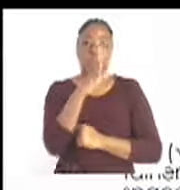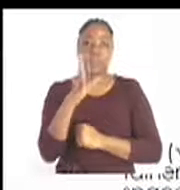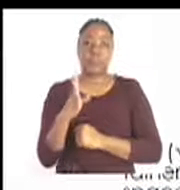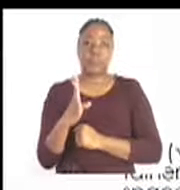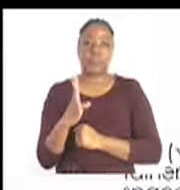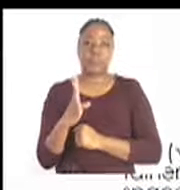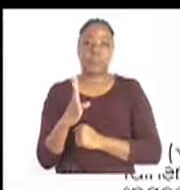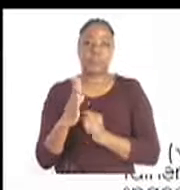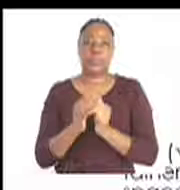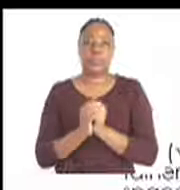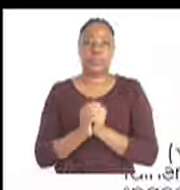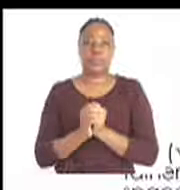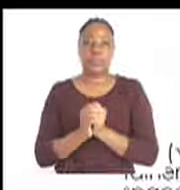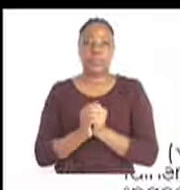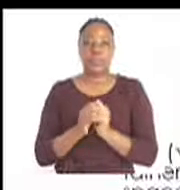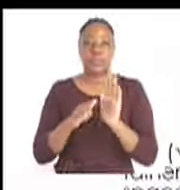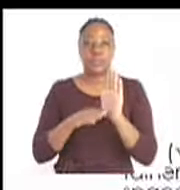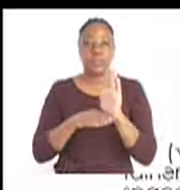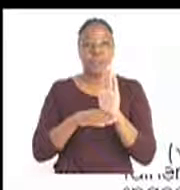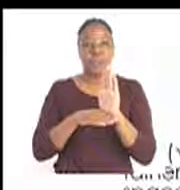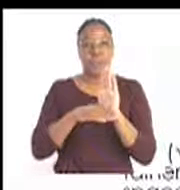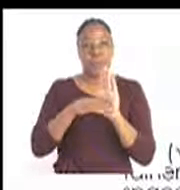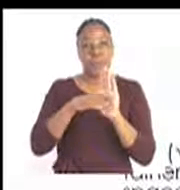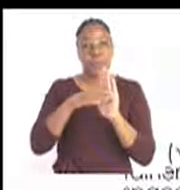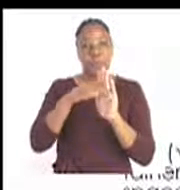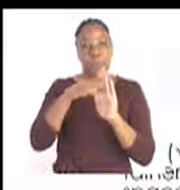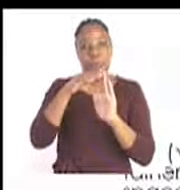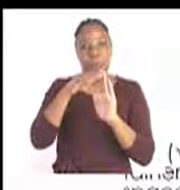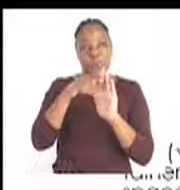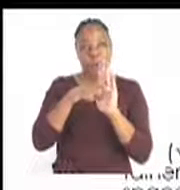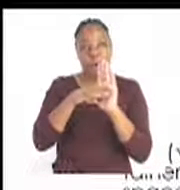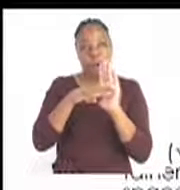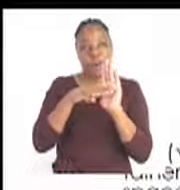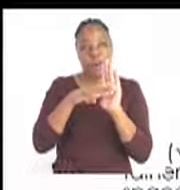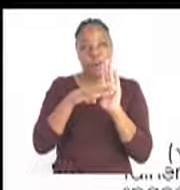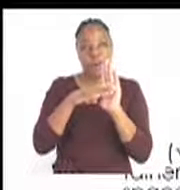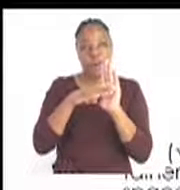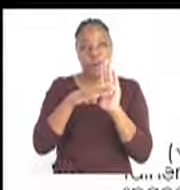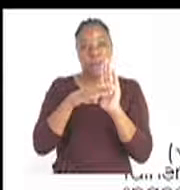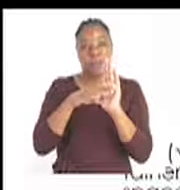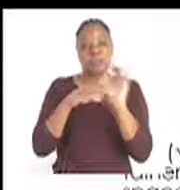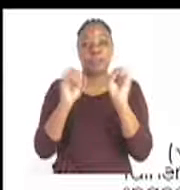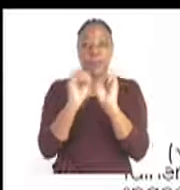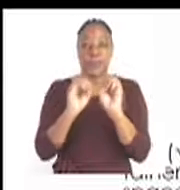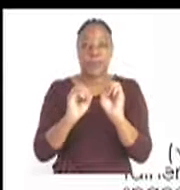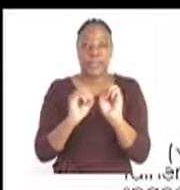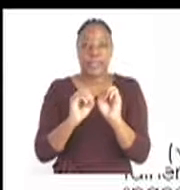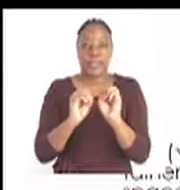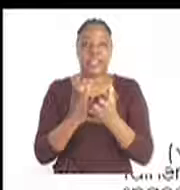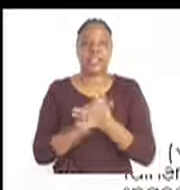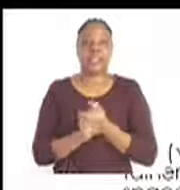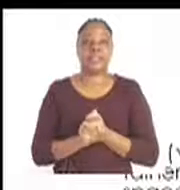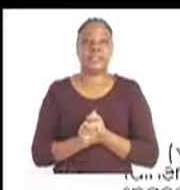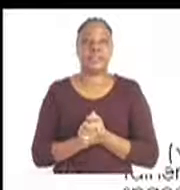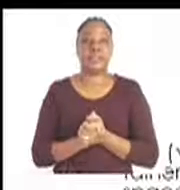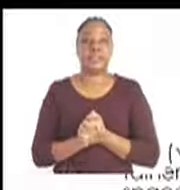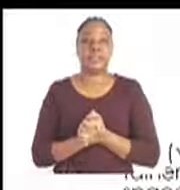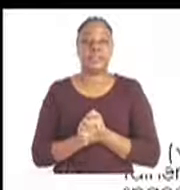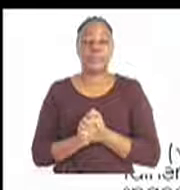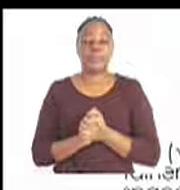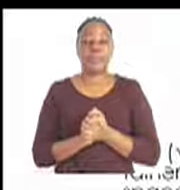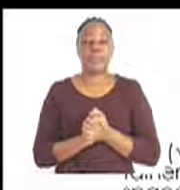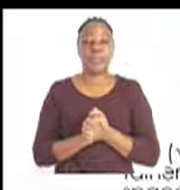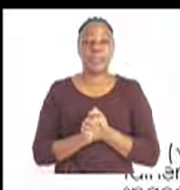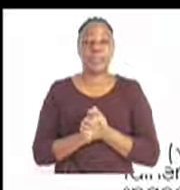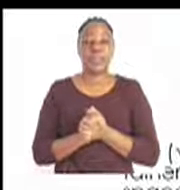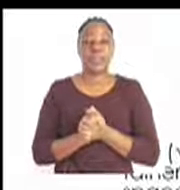about capacity. Now, capacity means the amount that something can hold inside, whether